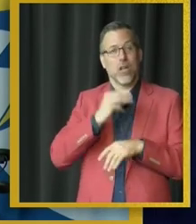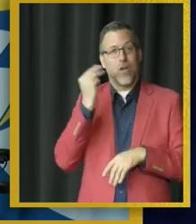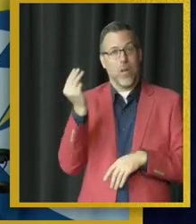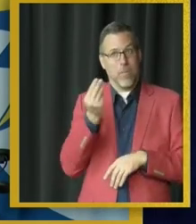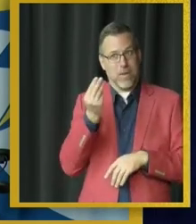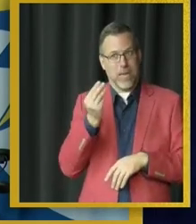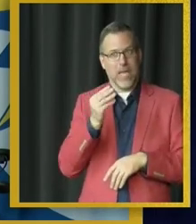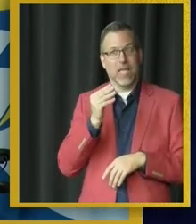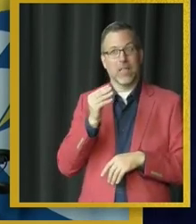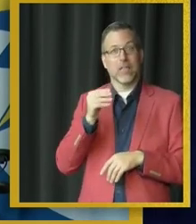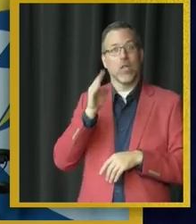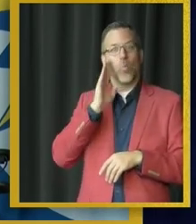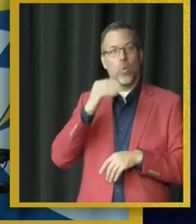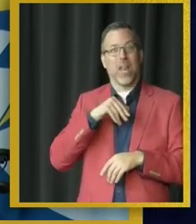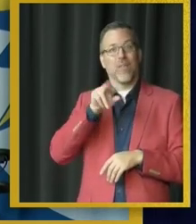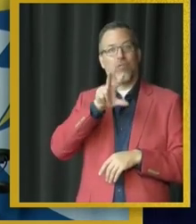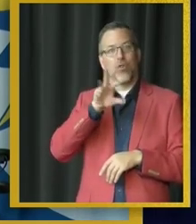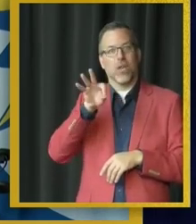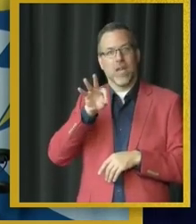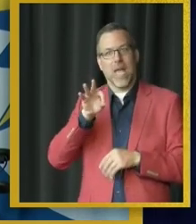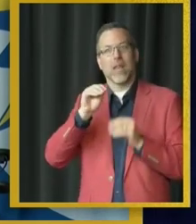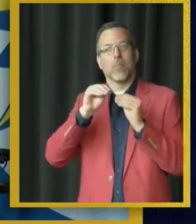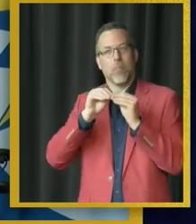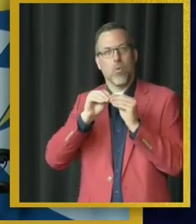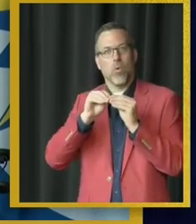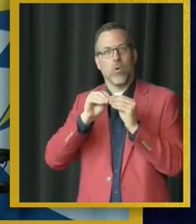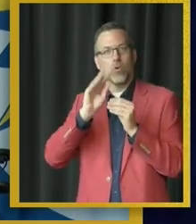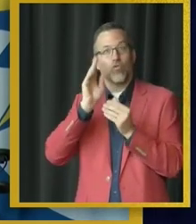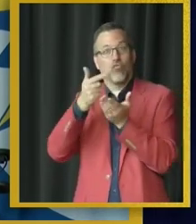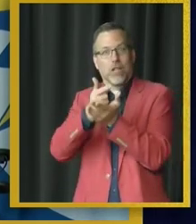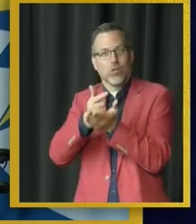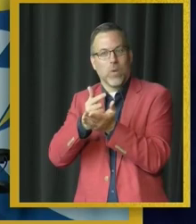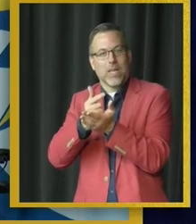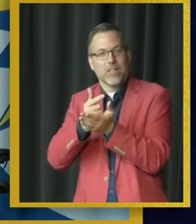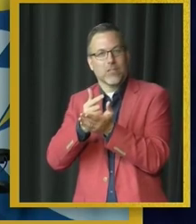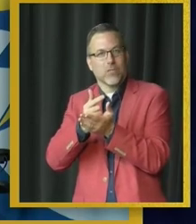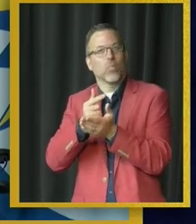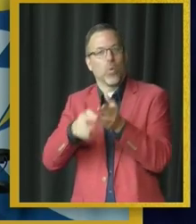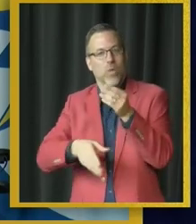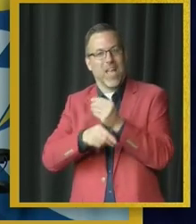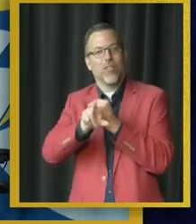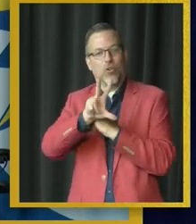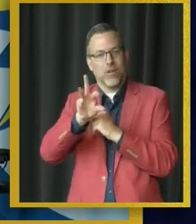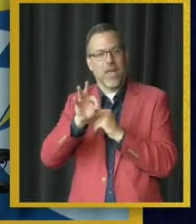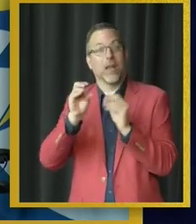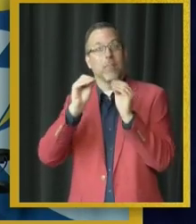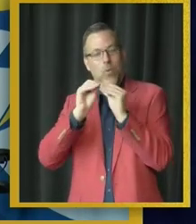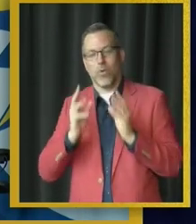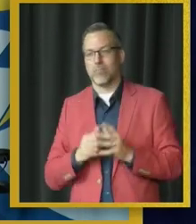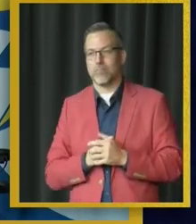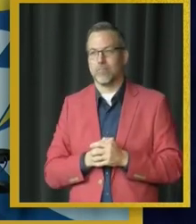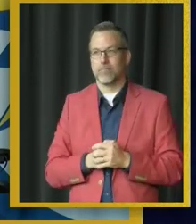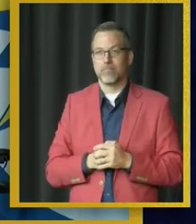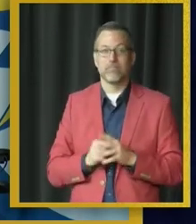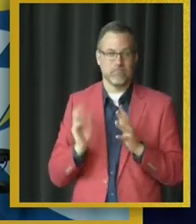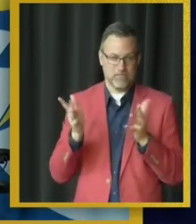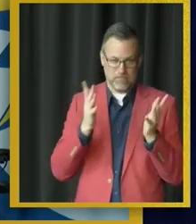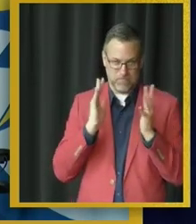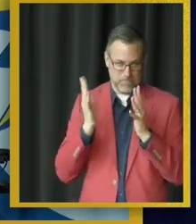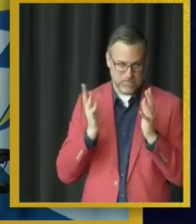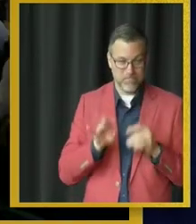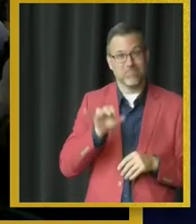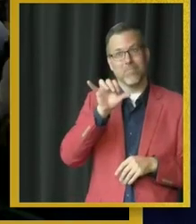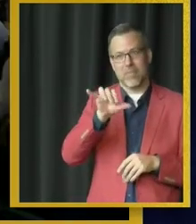there will be 39 more 911 call operators. Now, despite this, yes,